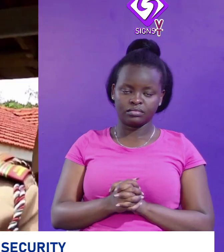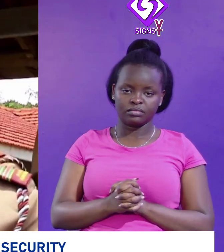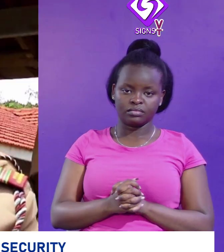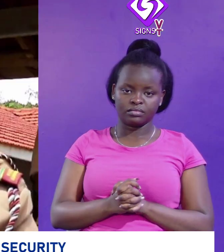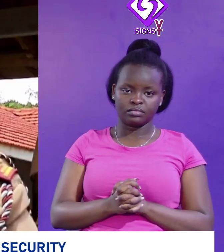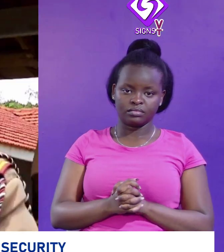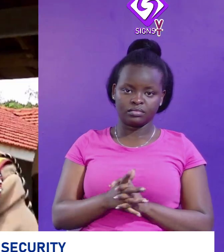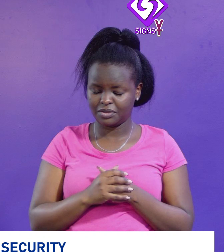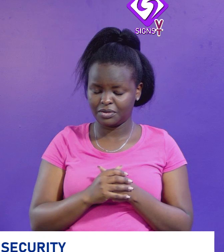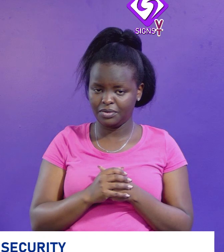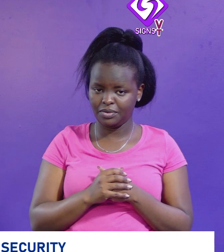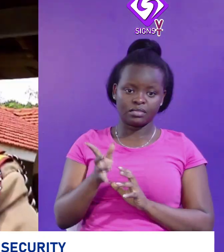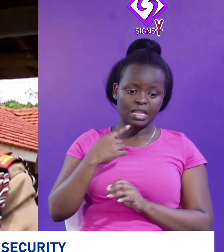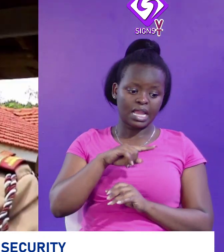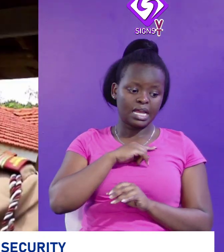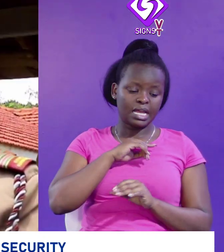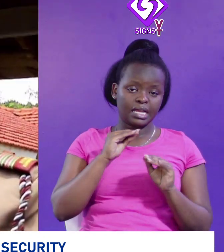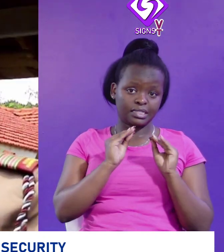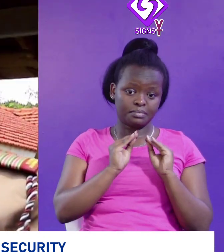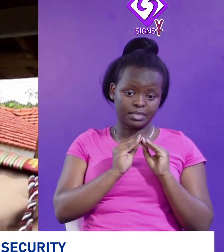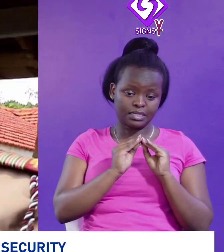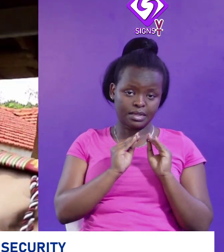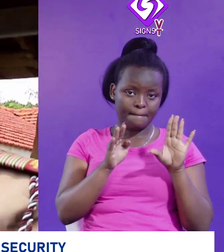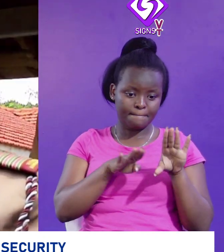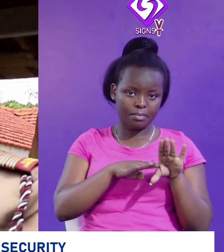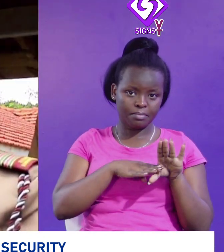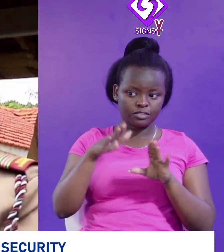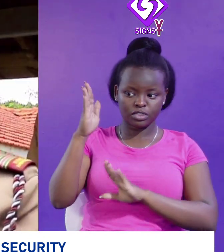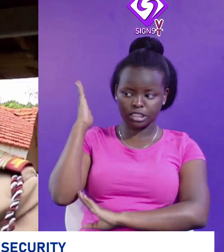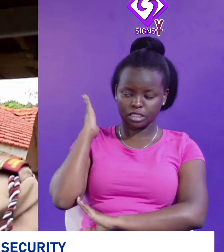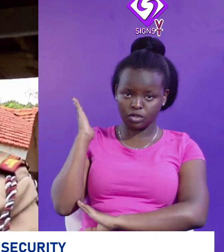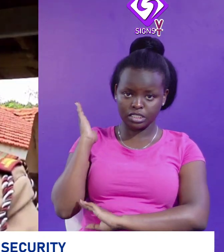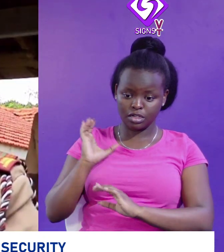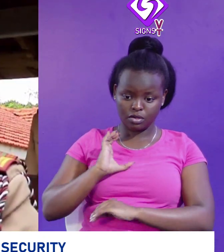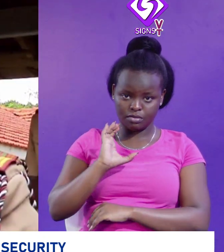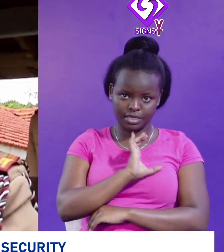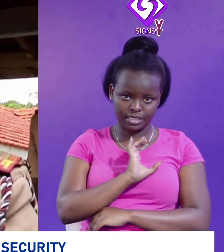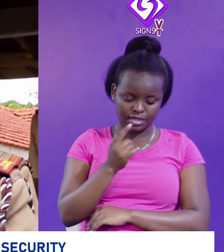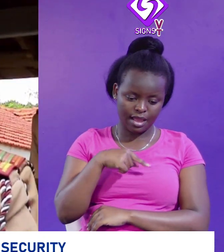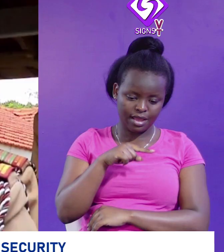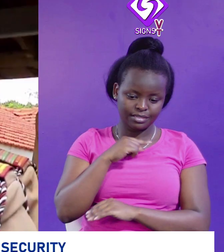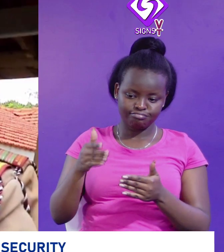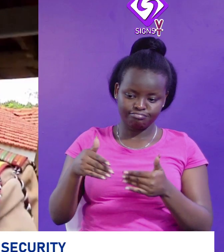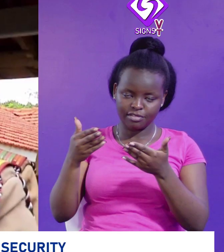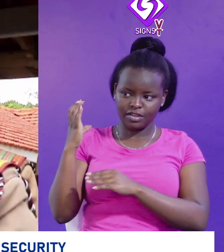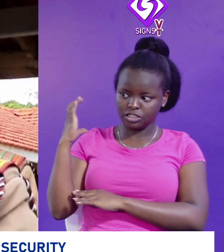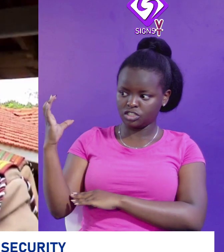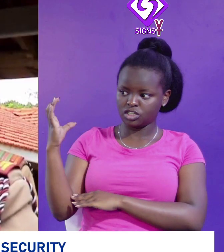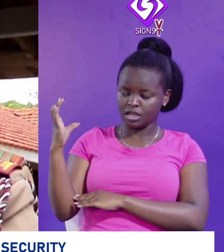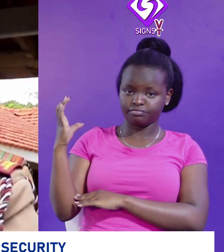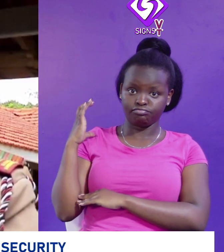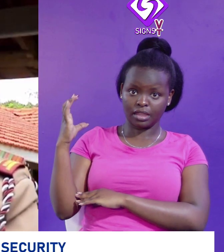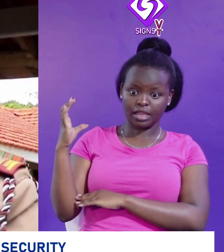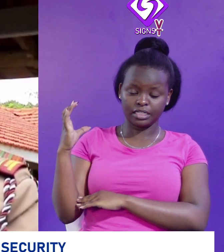We have met as members of the Security Committee. We have met as also the chair. These are actually the chairs of